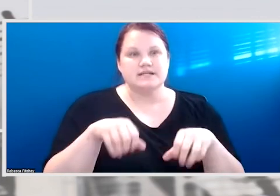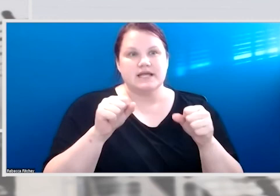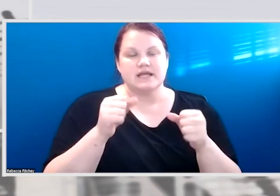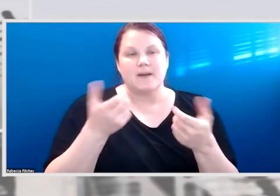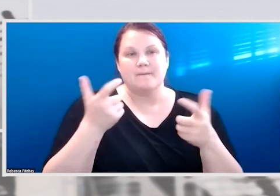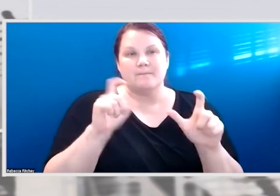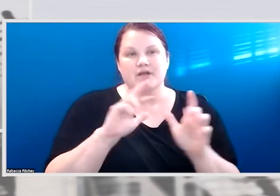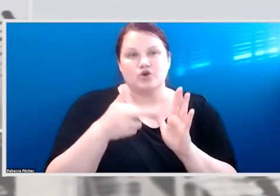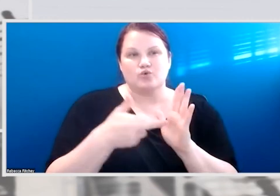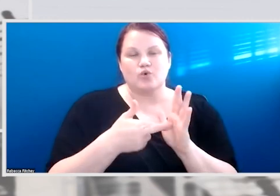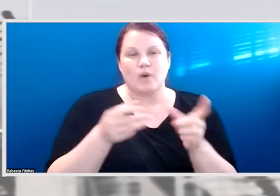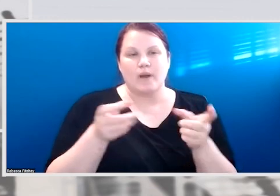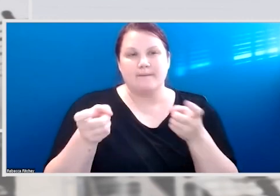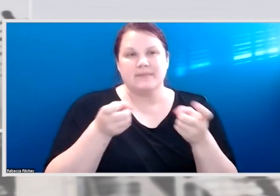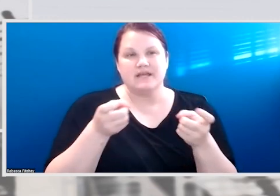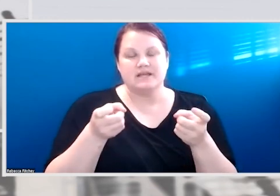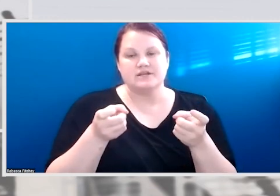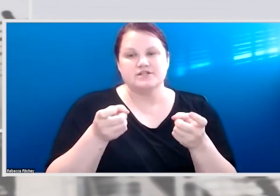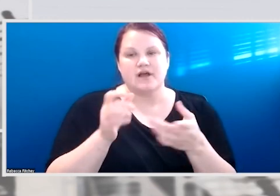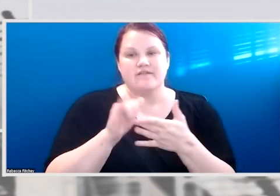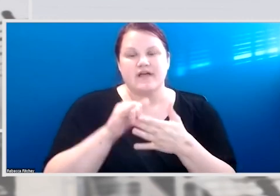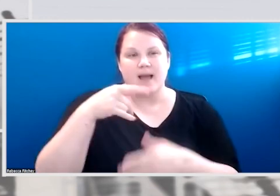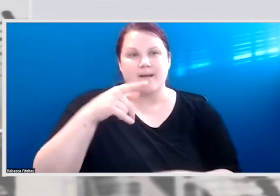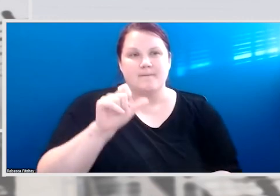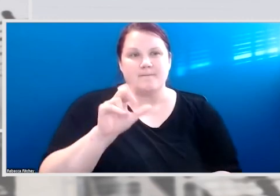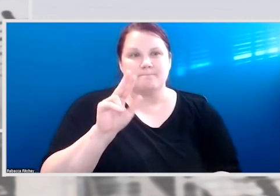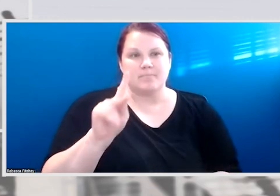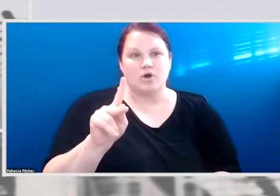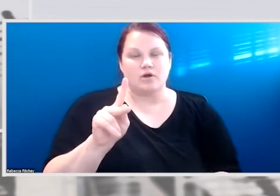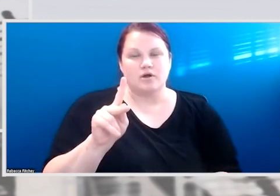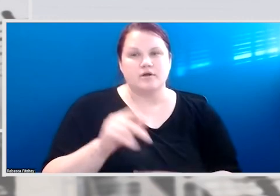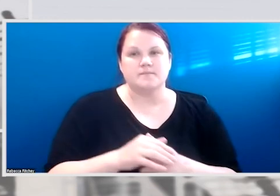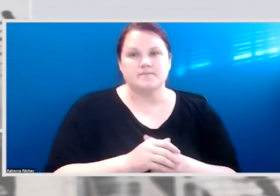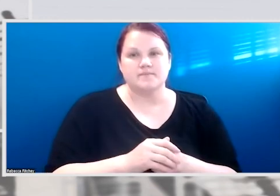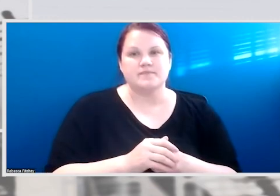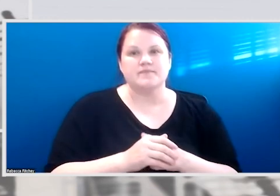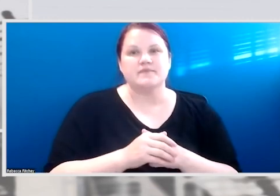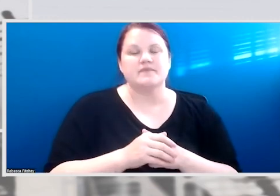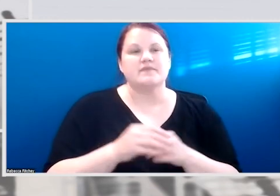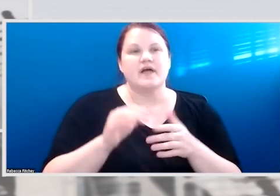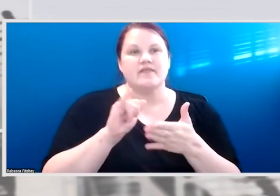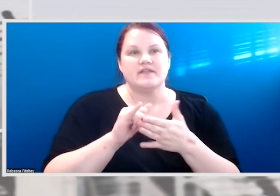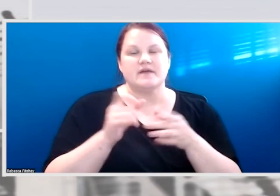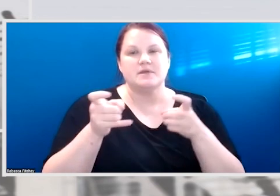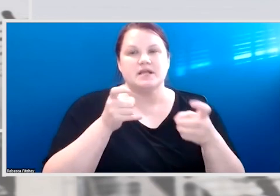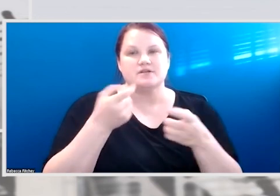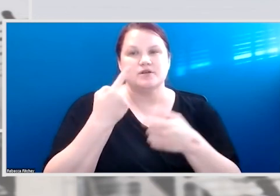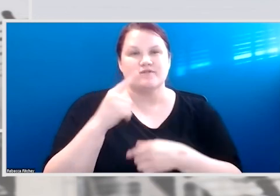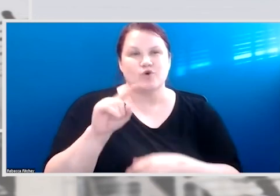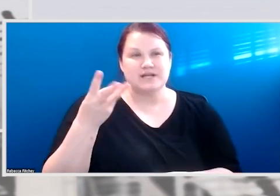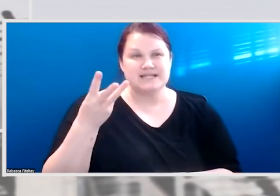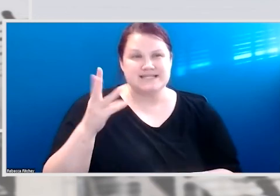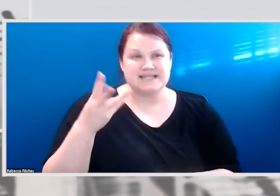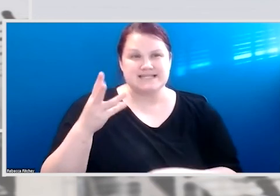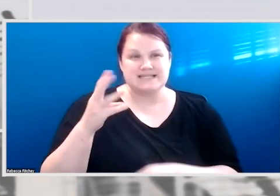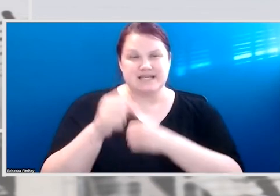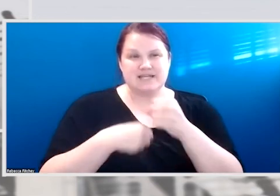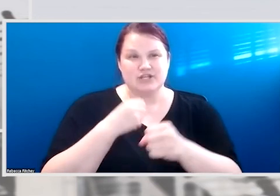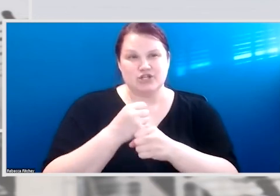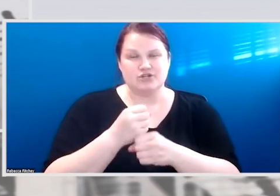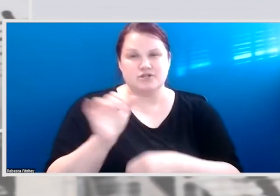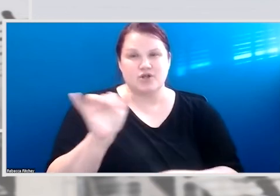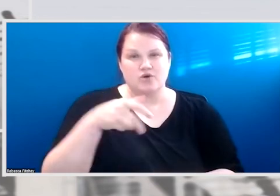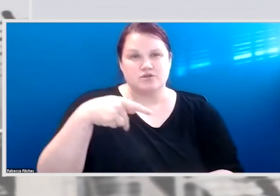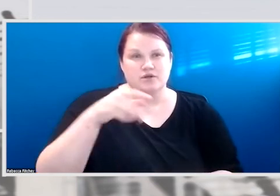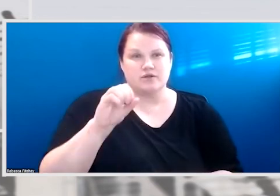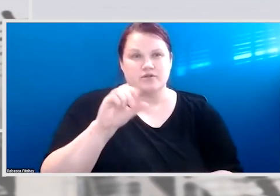in the managing of that park that the Pittsburgh project has been handling for 16 years, and also getting the pool